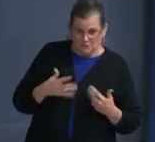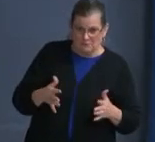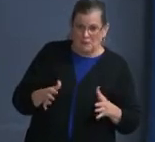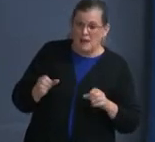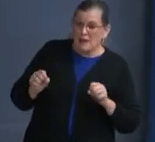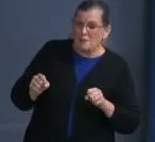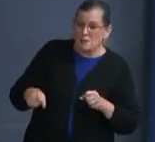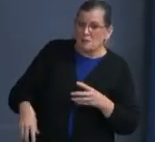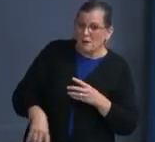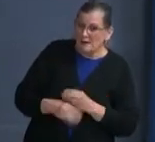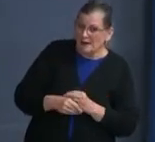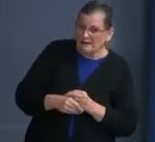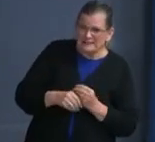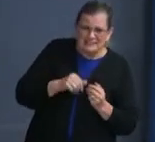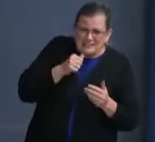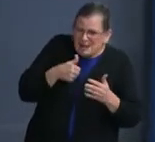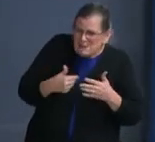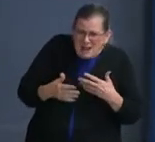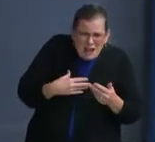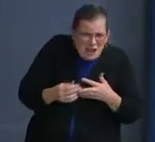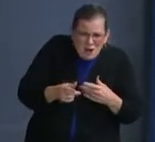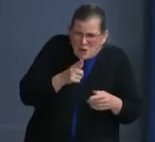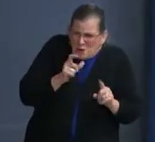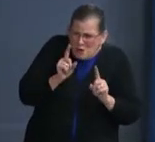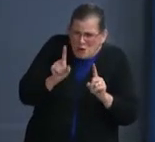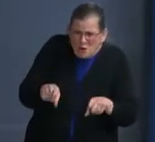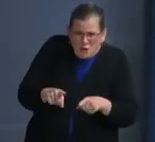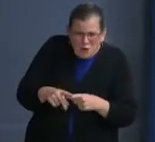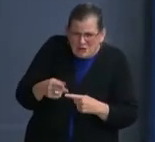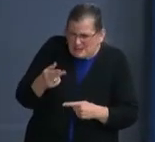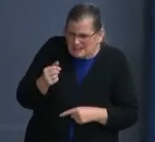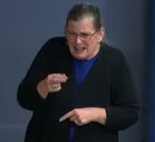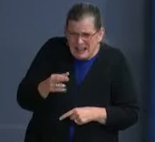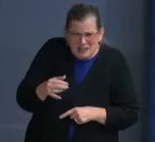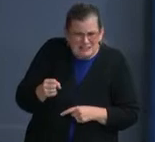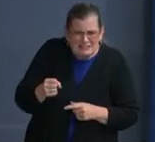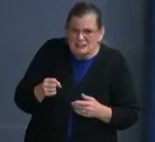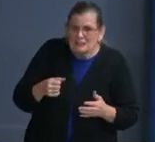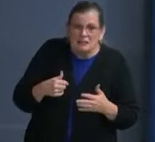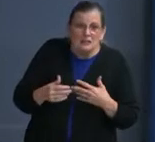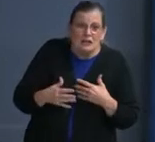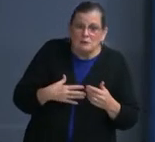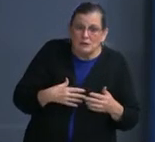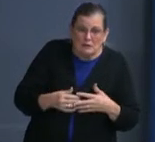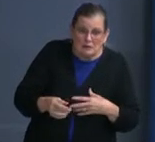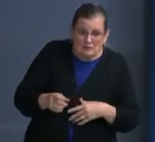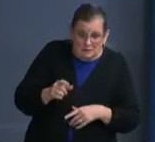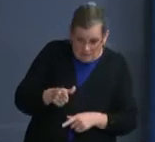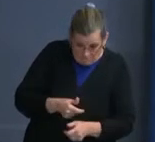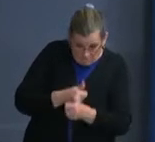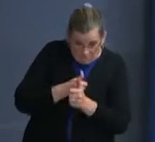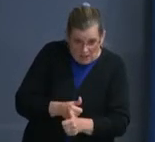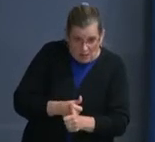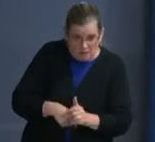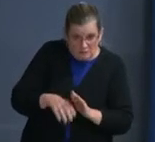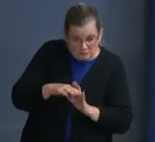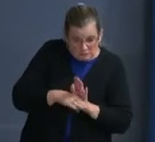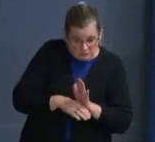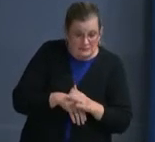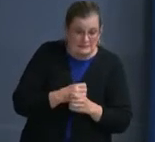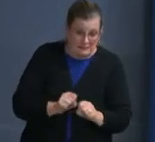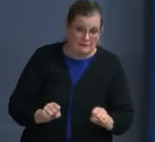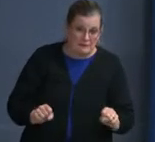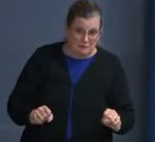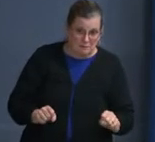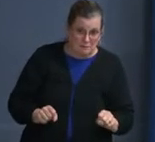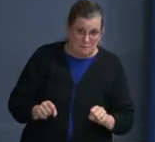add. And it doesn't matter who goes to Harry's to us. It matters that they follow the rules. That's the patrons and that's the